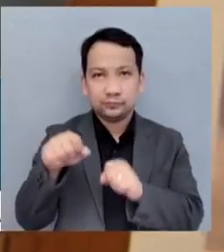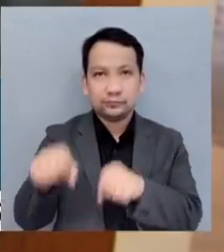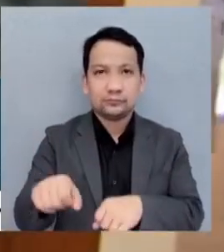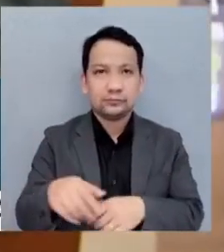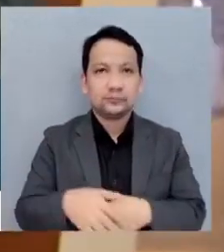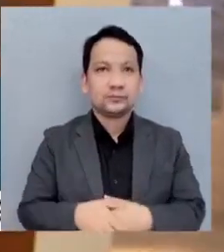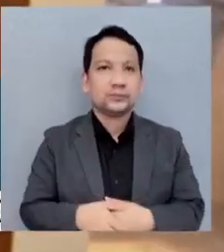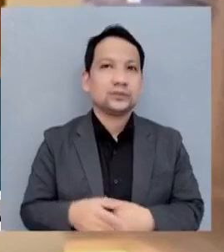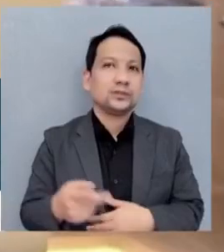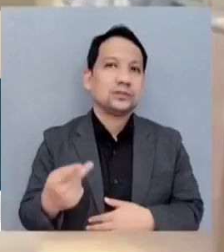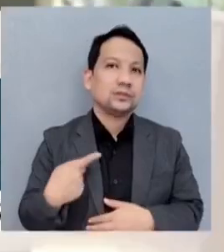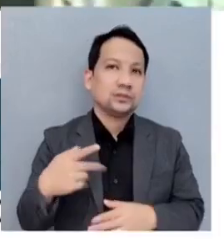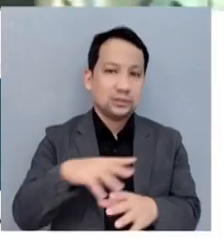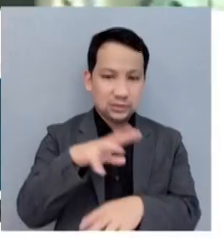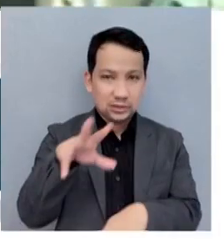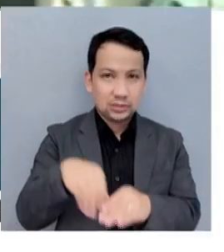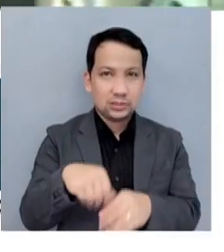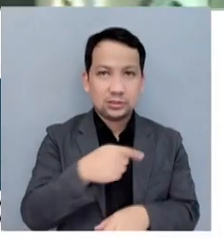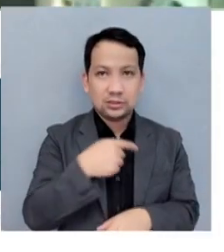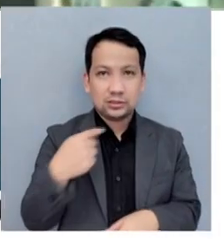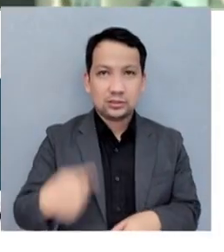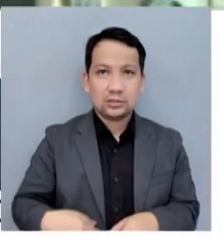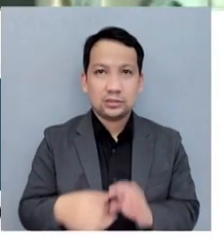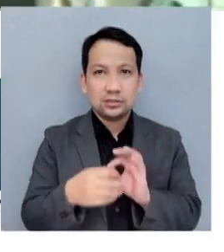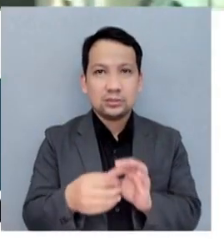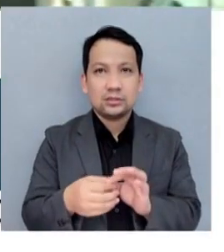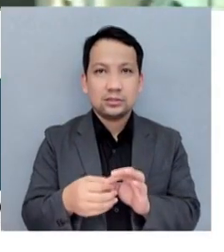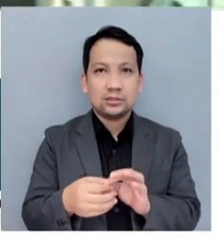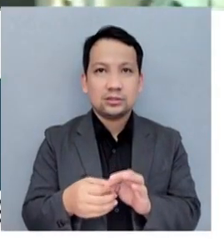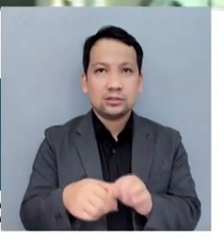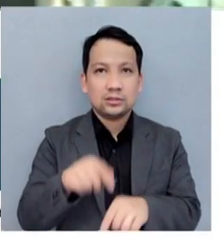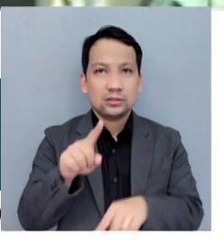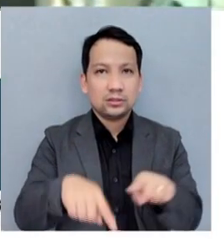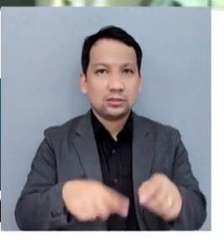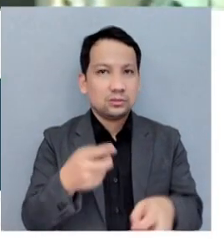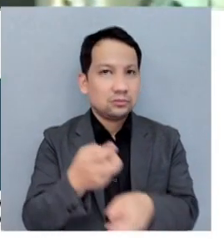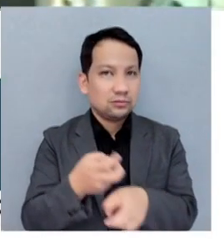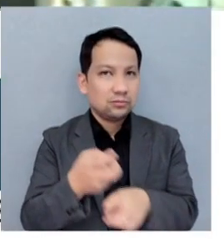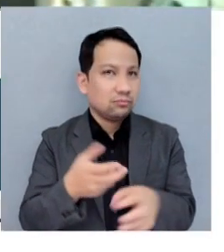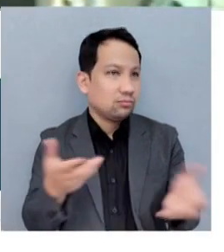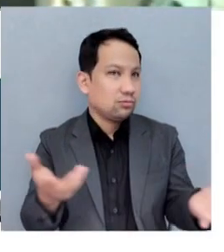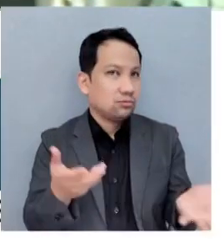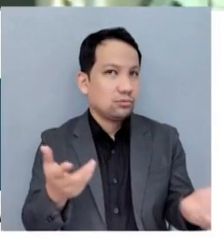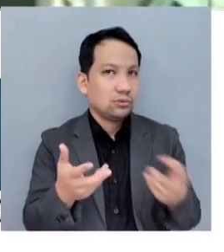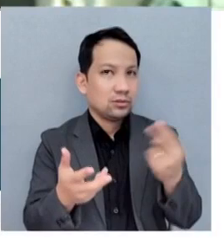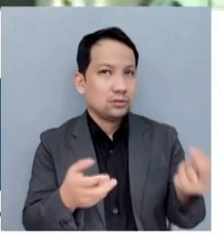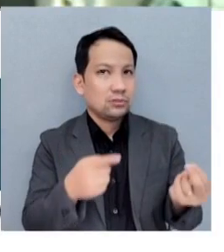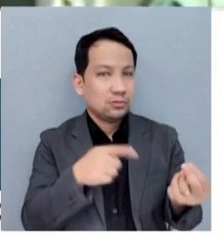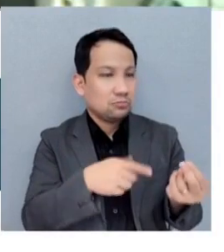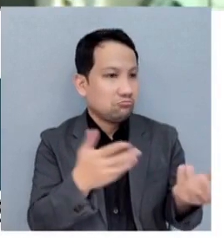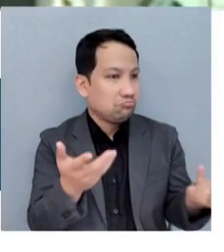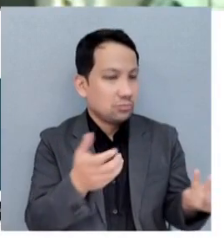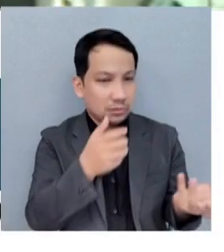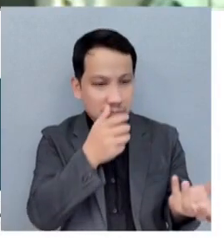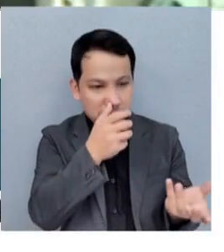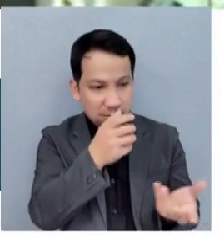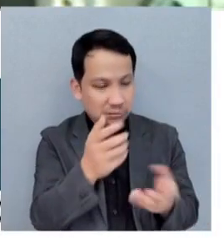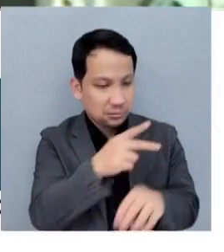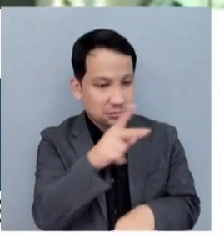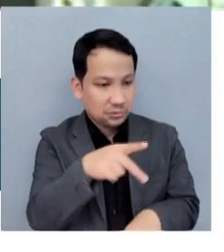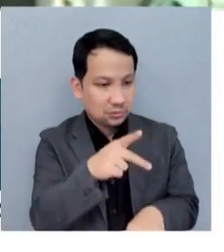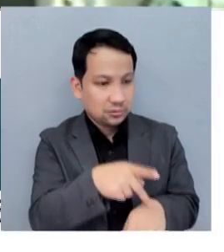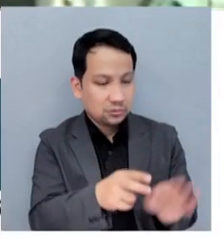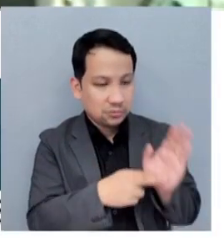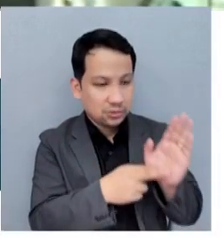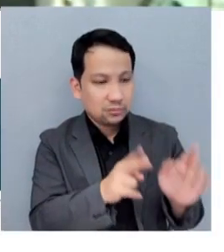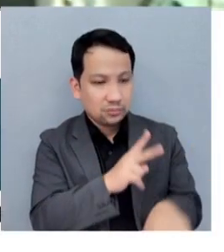issue involving China, it's difficult to decipher when our people speak, whether they're speaking for the Philippines or